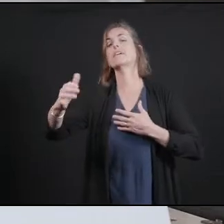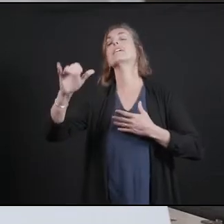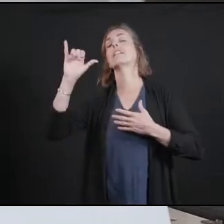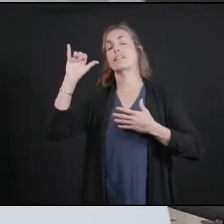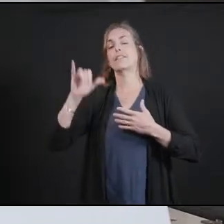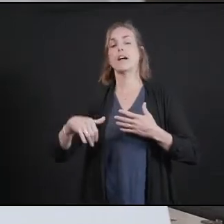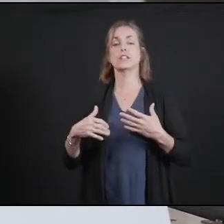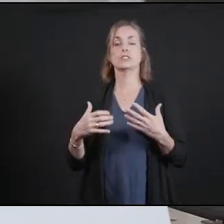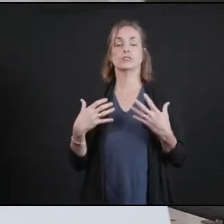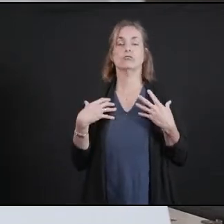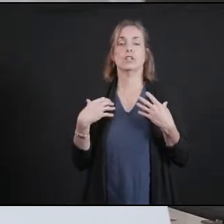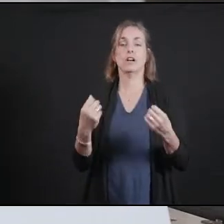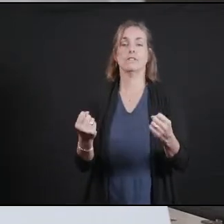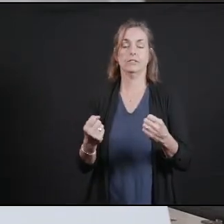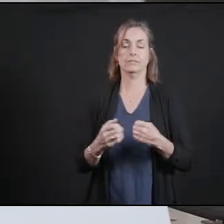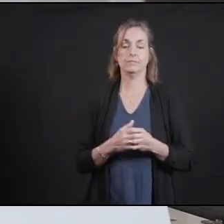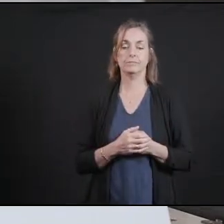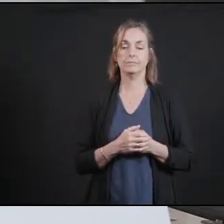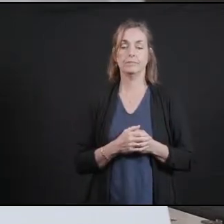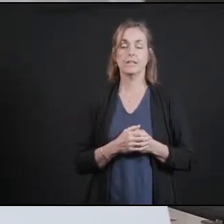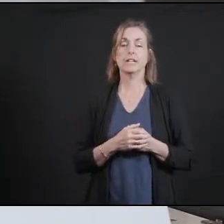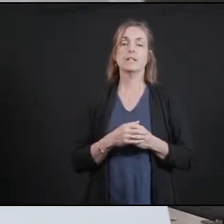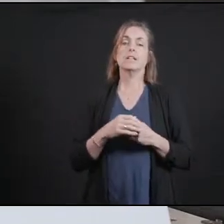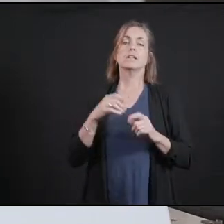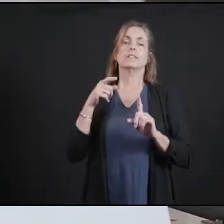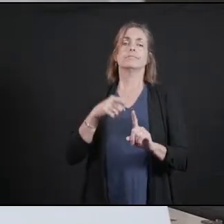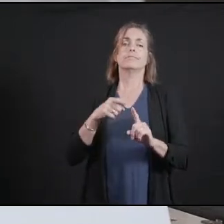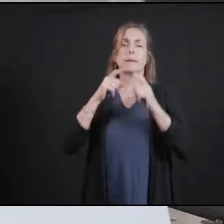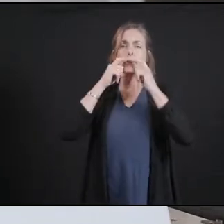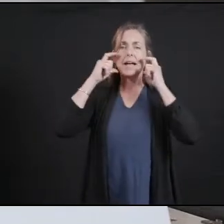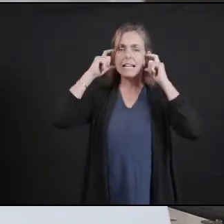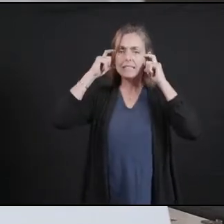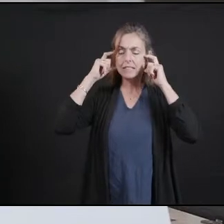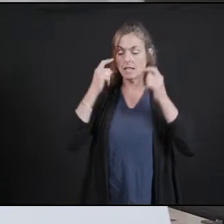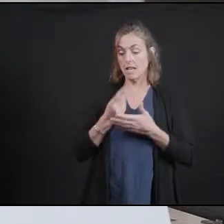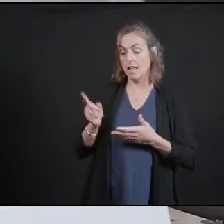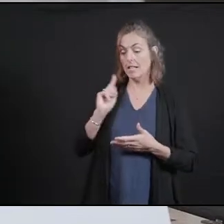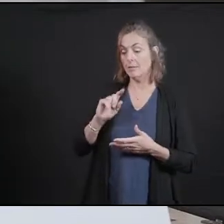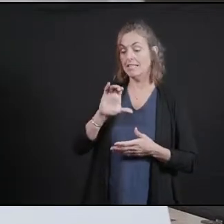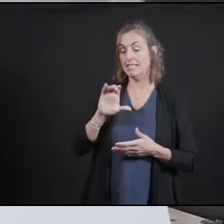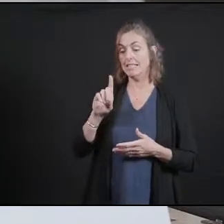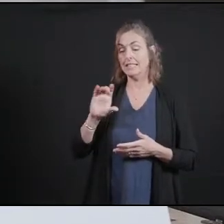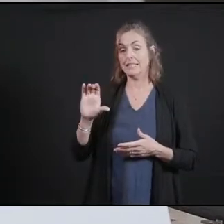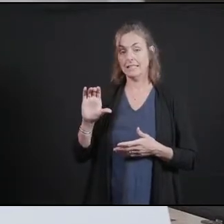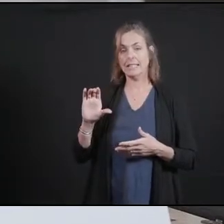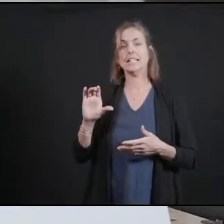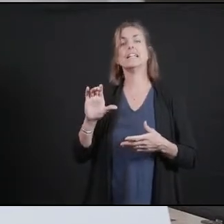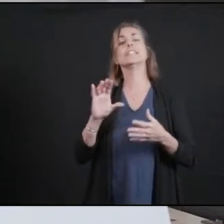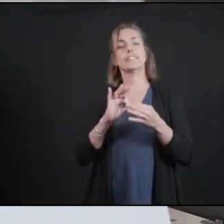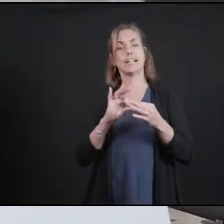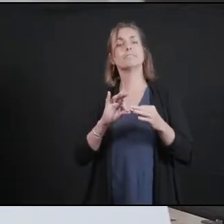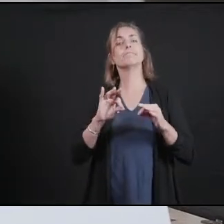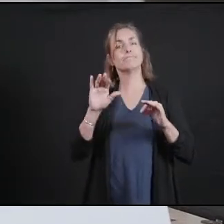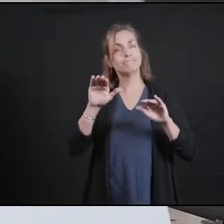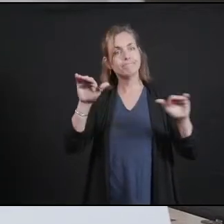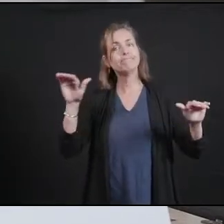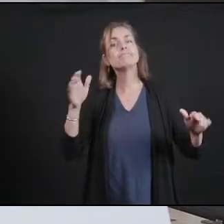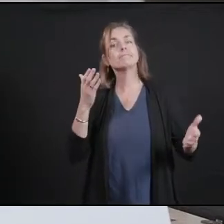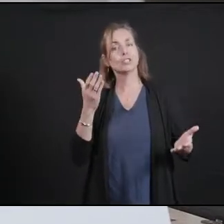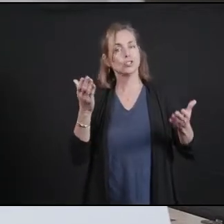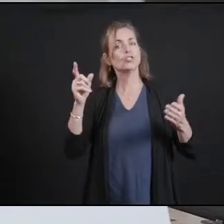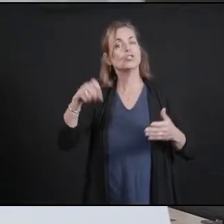or 72 hours have passed without symptoms of fever, without the use of fever-reducing medications, and improvements